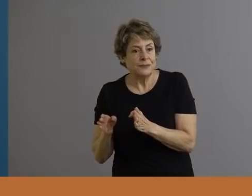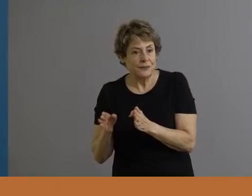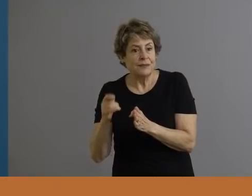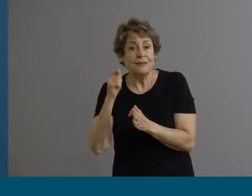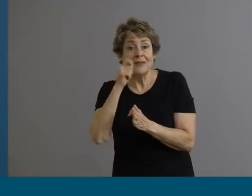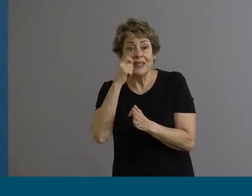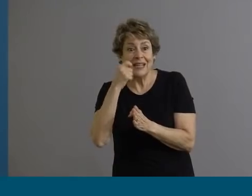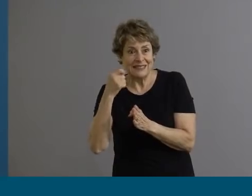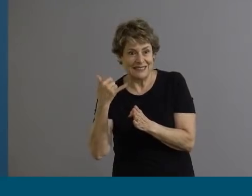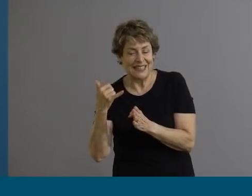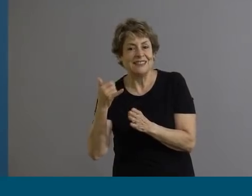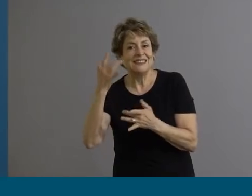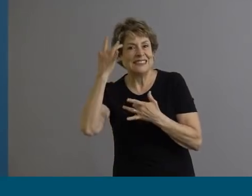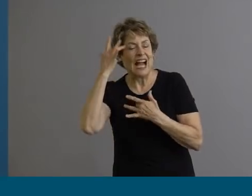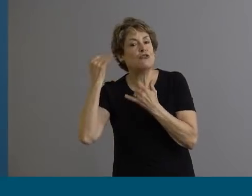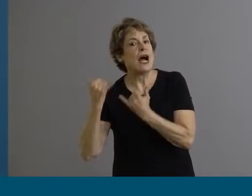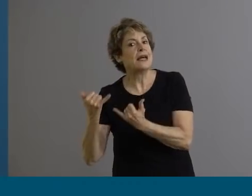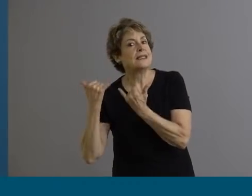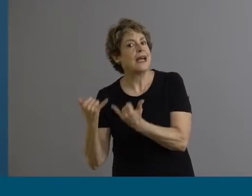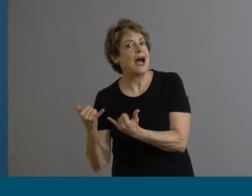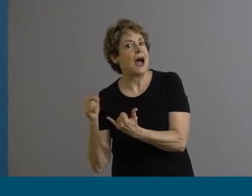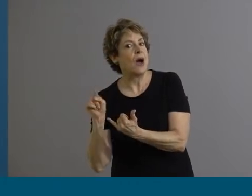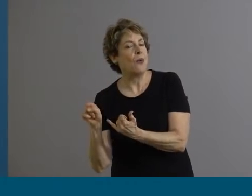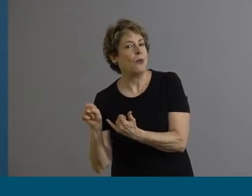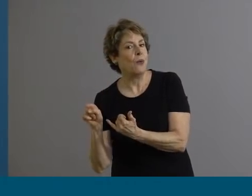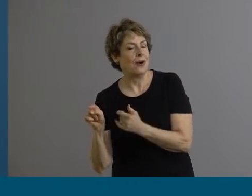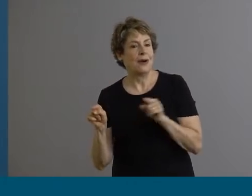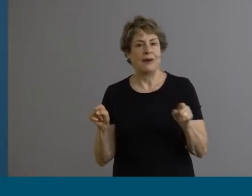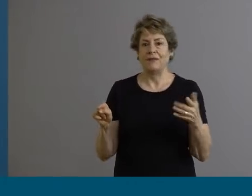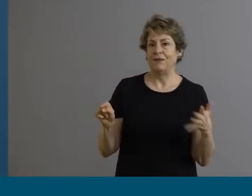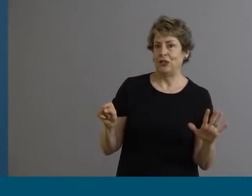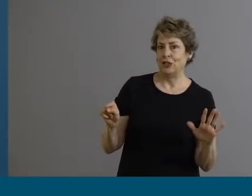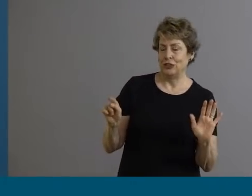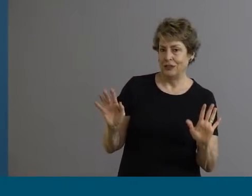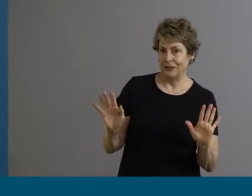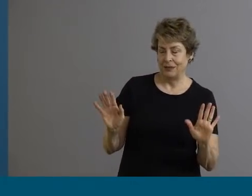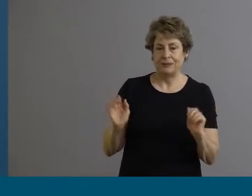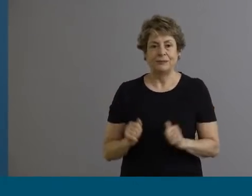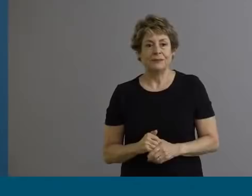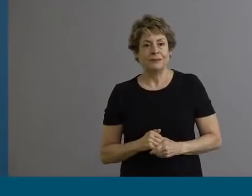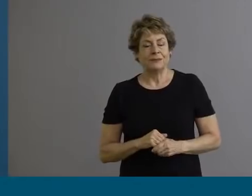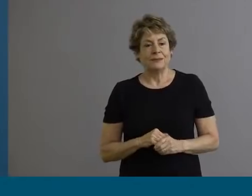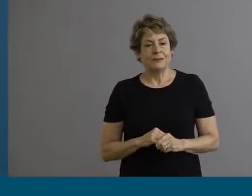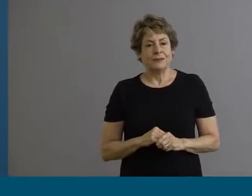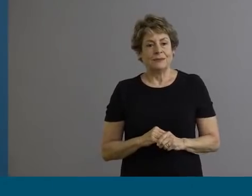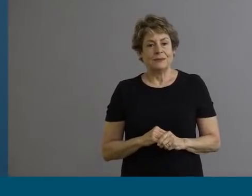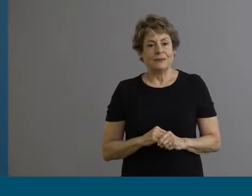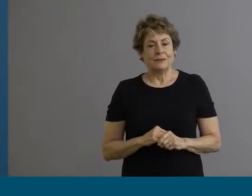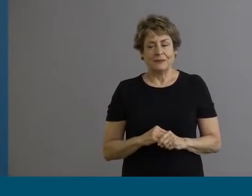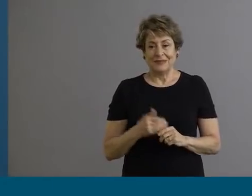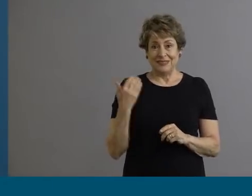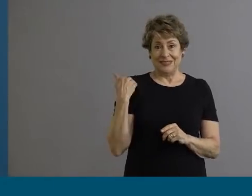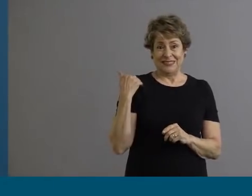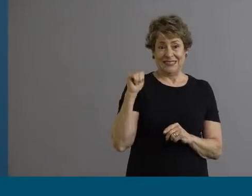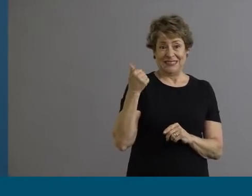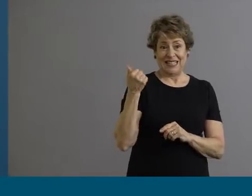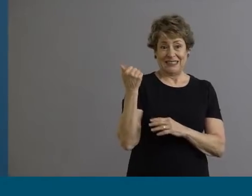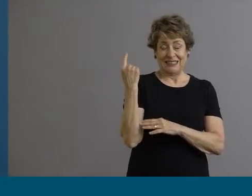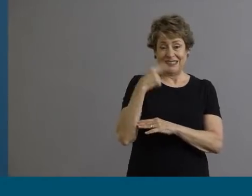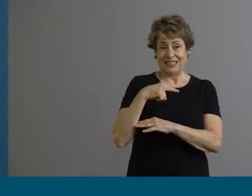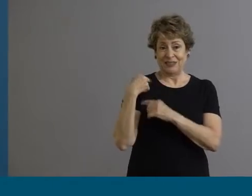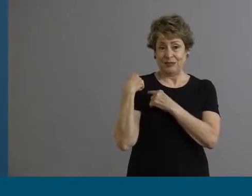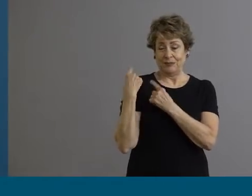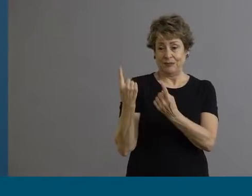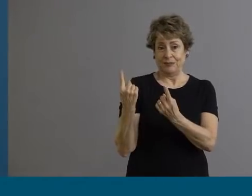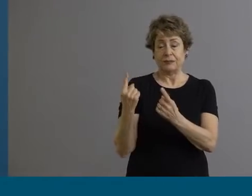Arizona. 10 days ago, we prohibited large gatherings. I want to thank our local leadership, mayors